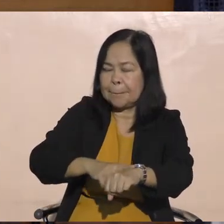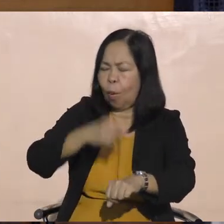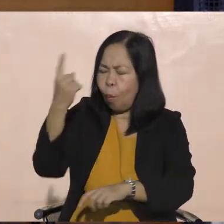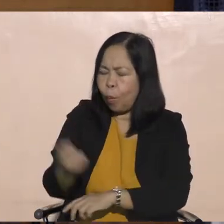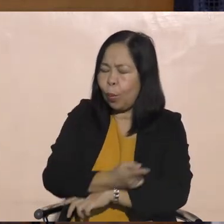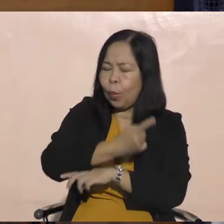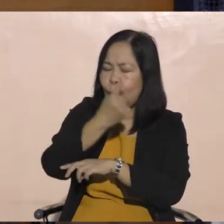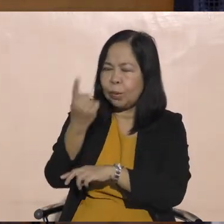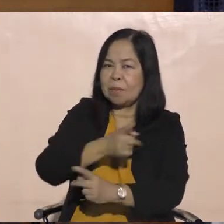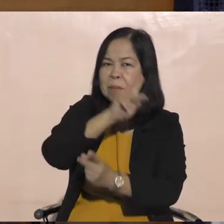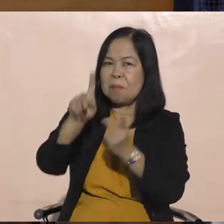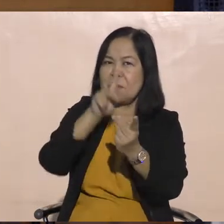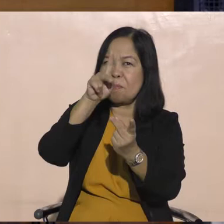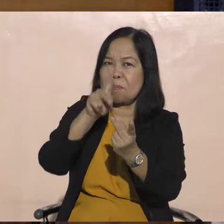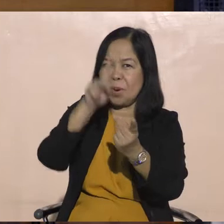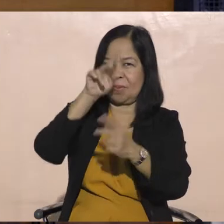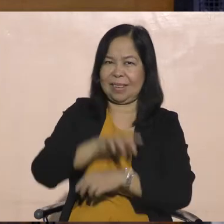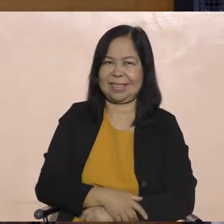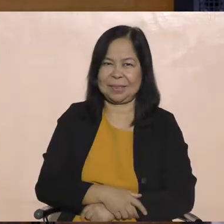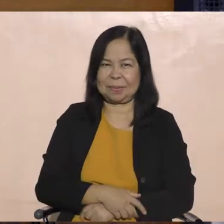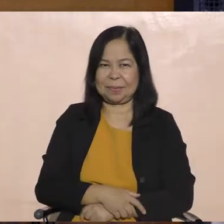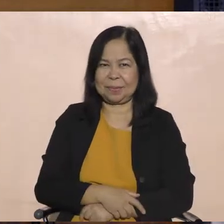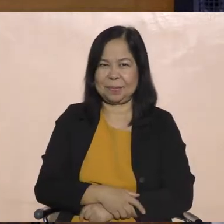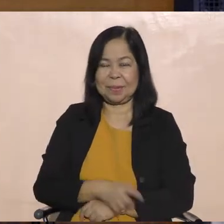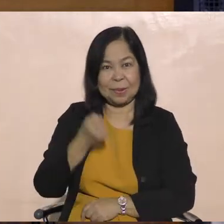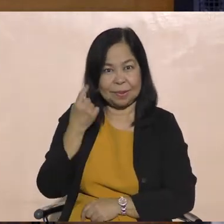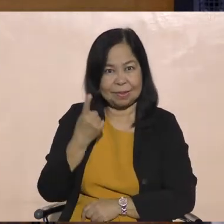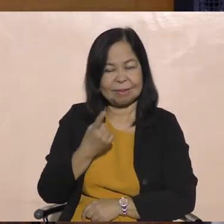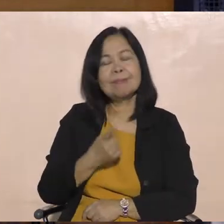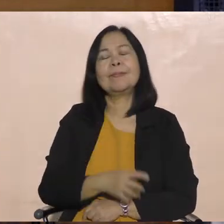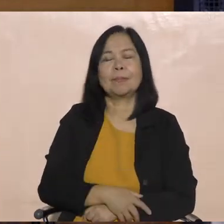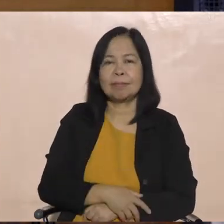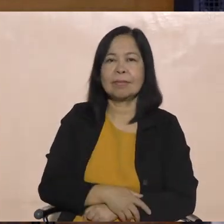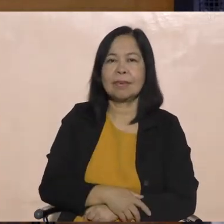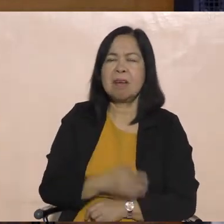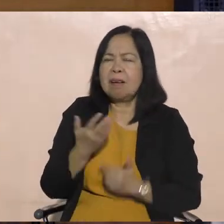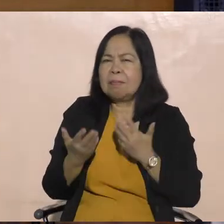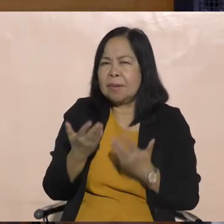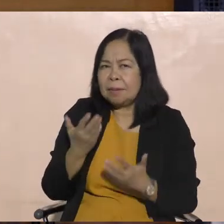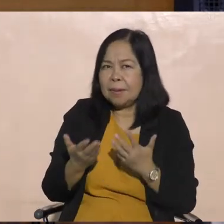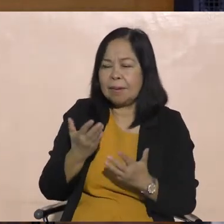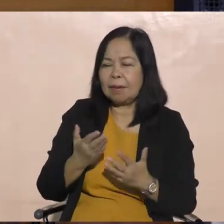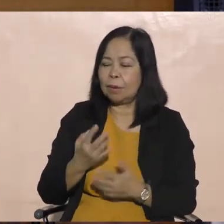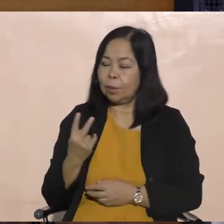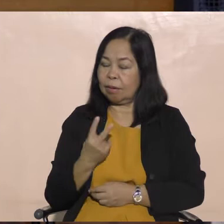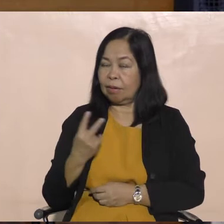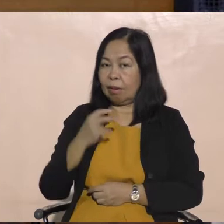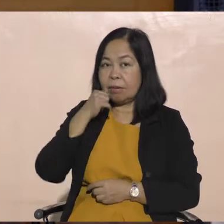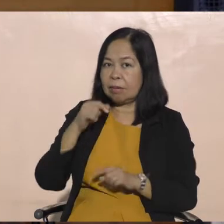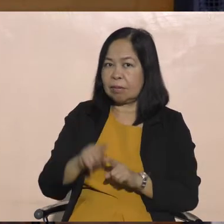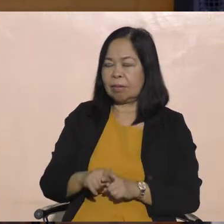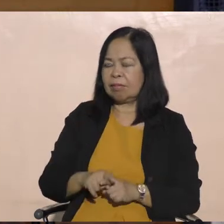kanunay perfect, hingpit, mga kaigsunan. Hallelujah. Ano ganina, it looks like that Jesus was late,